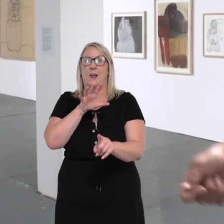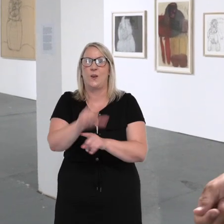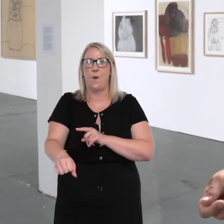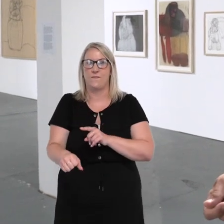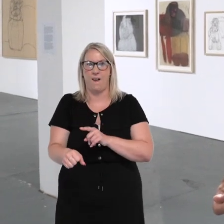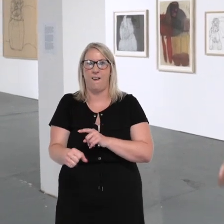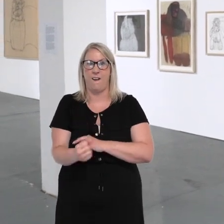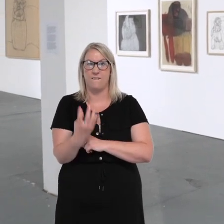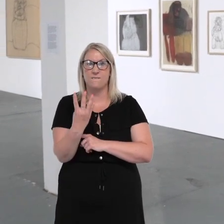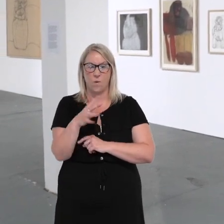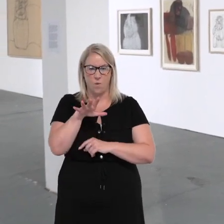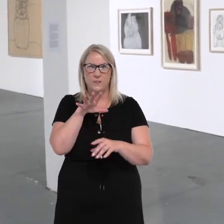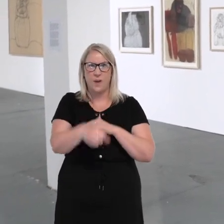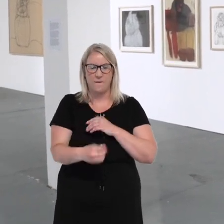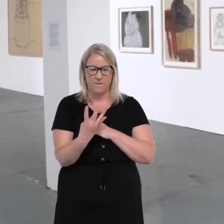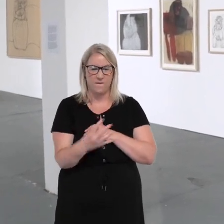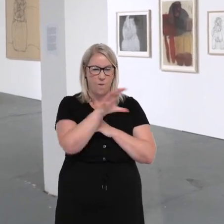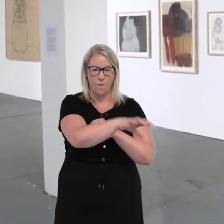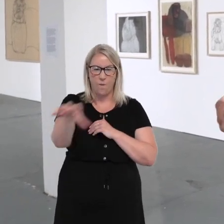strapped some